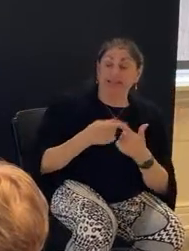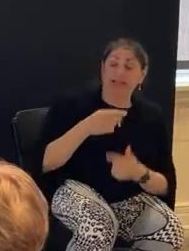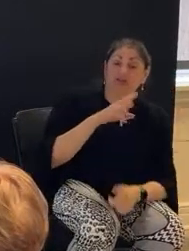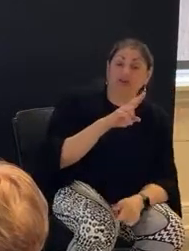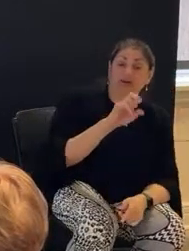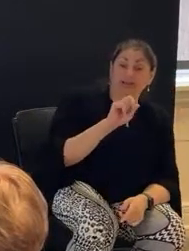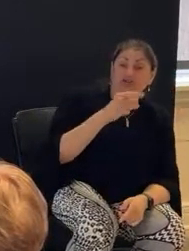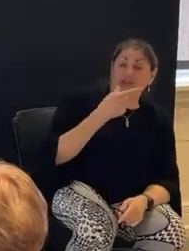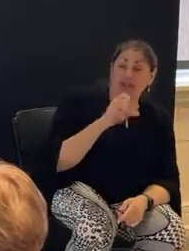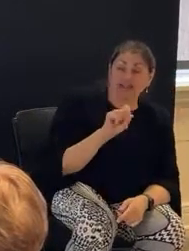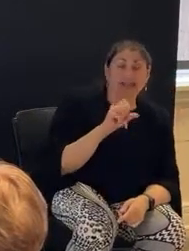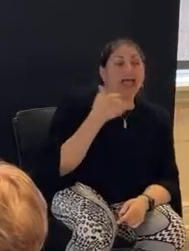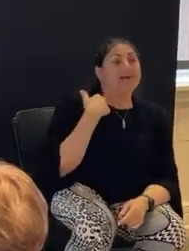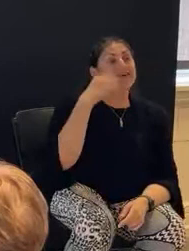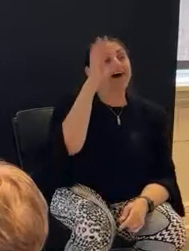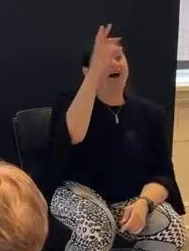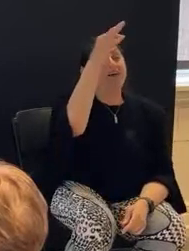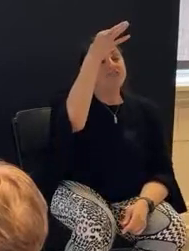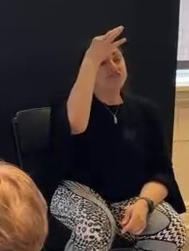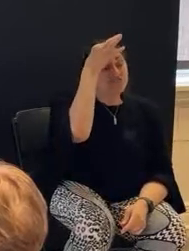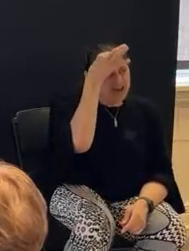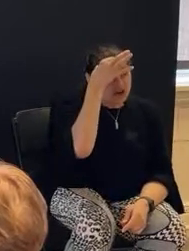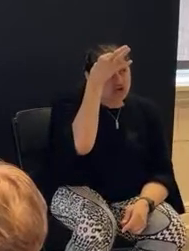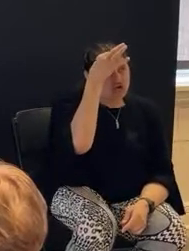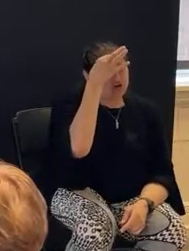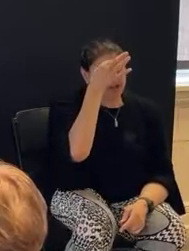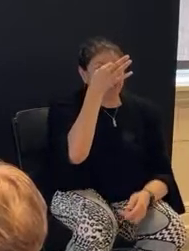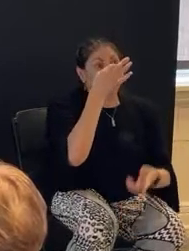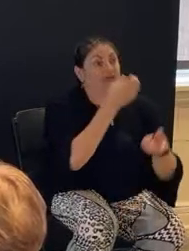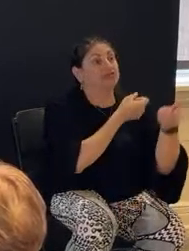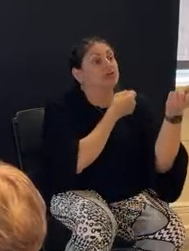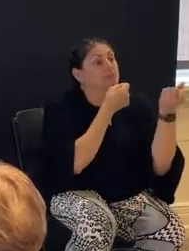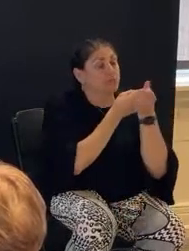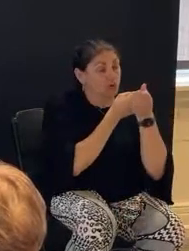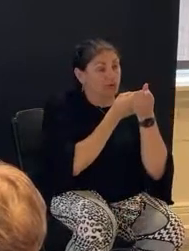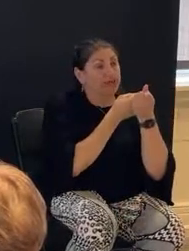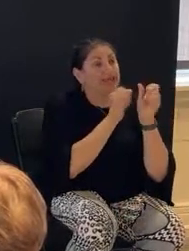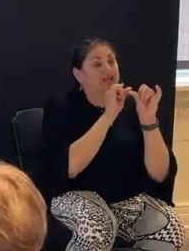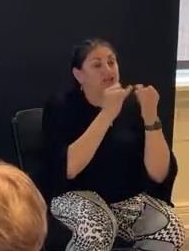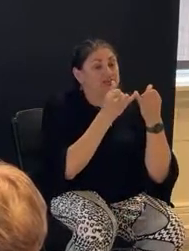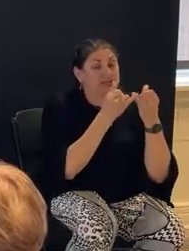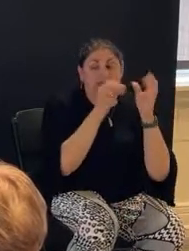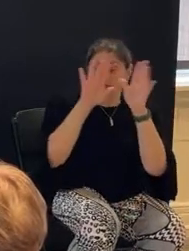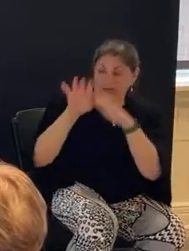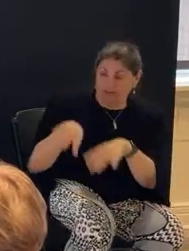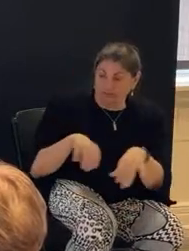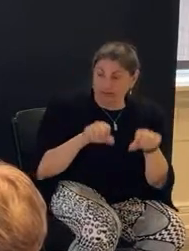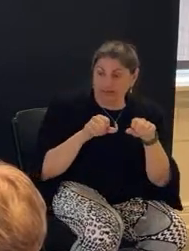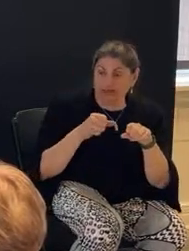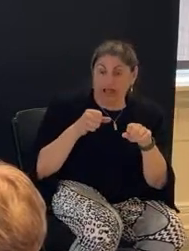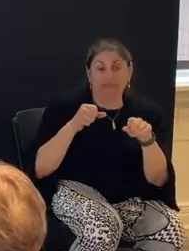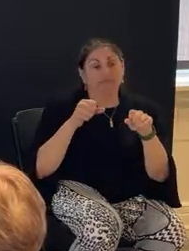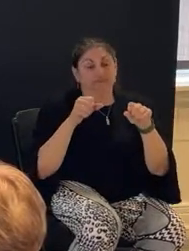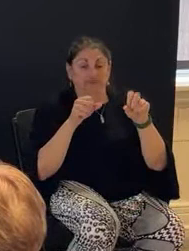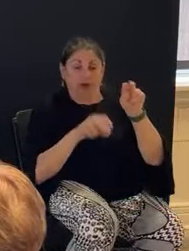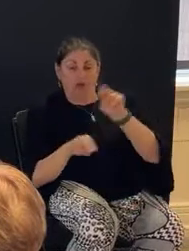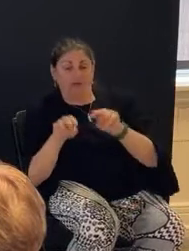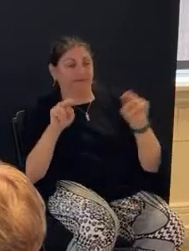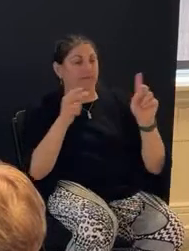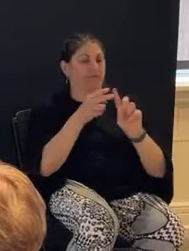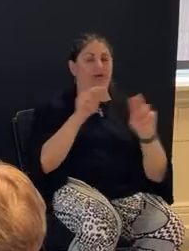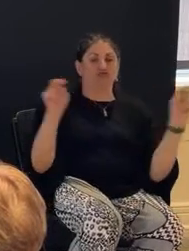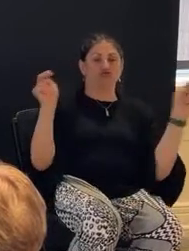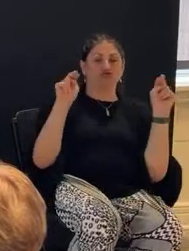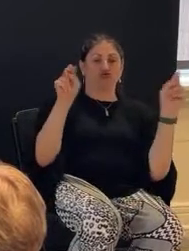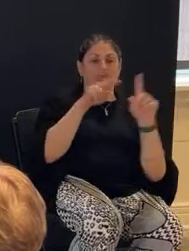no dog, you know, in that hunt, stepped in and took an unbiased look at it and said, no,